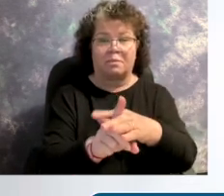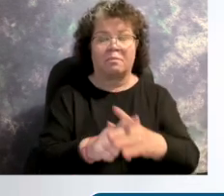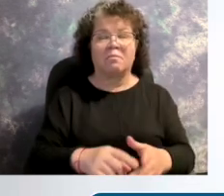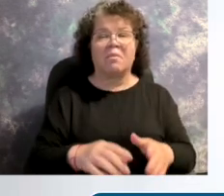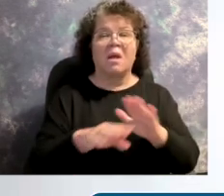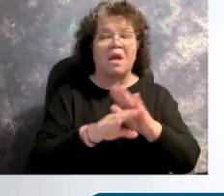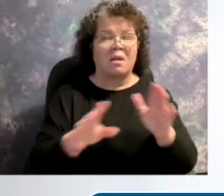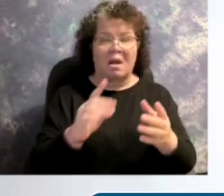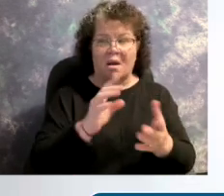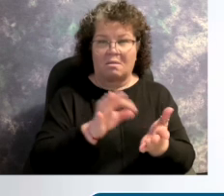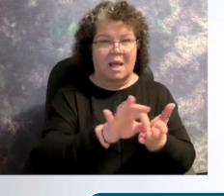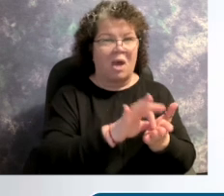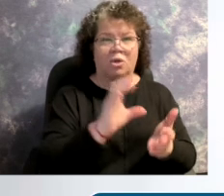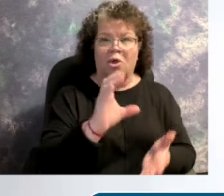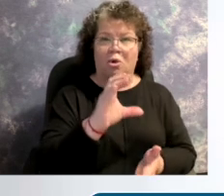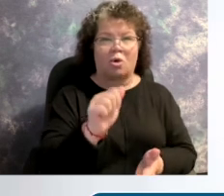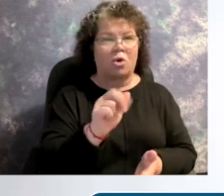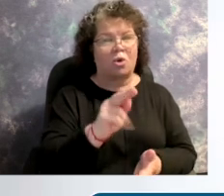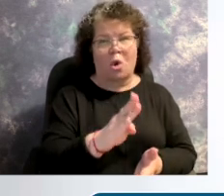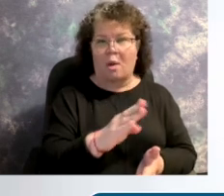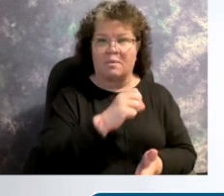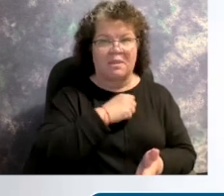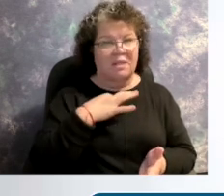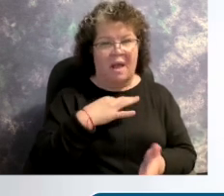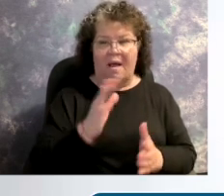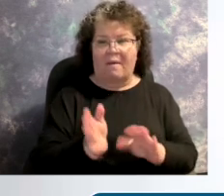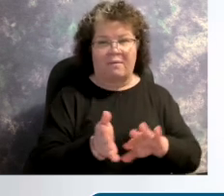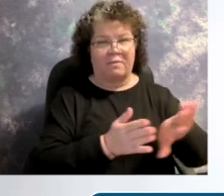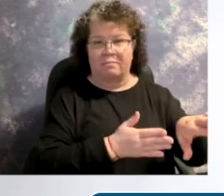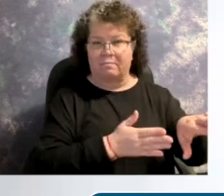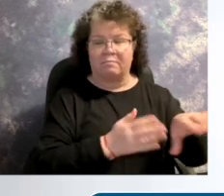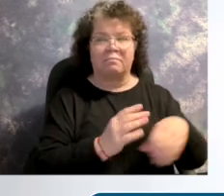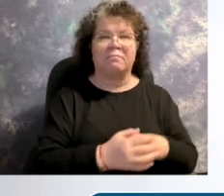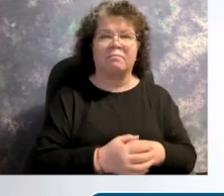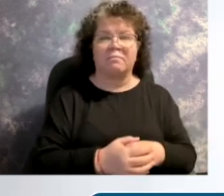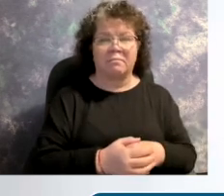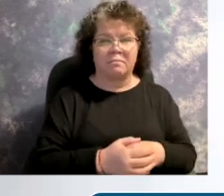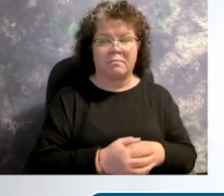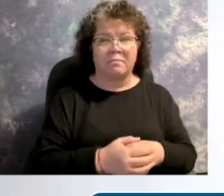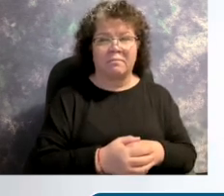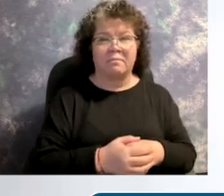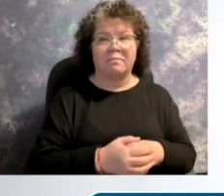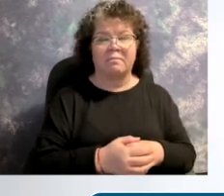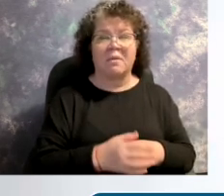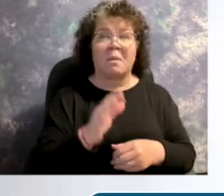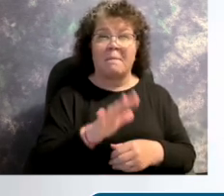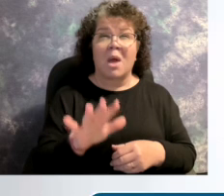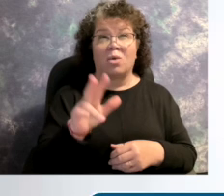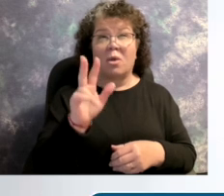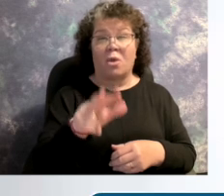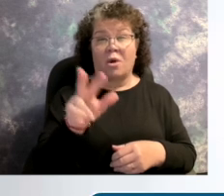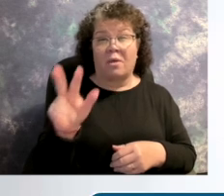Excluding CARB staff who work on the funding plan or who were guest speakers at the meeting, about